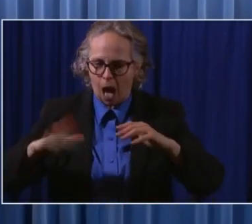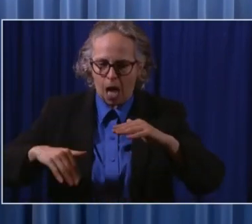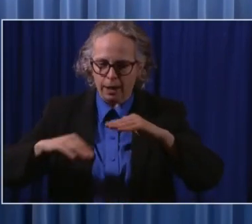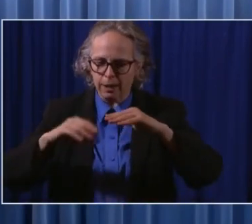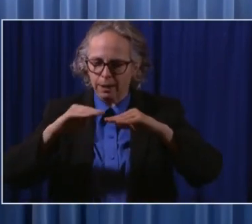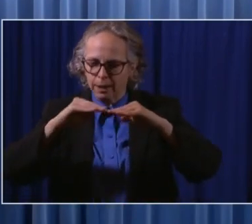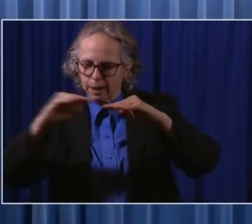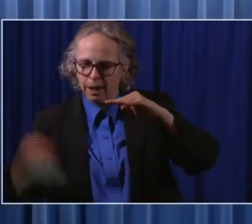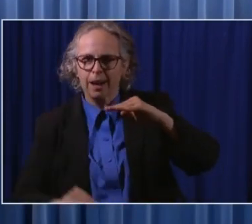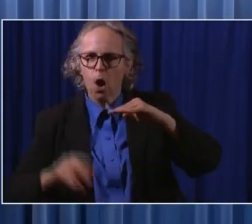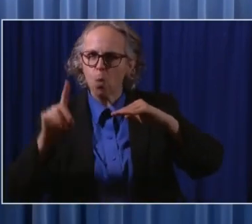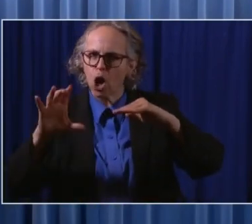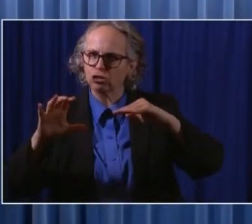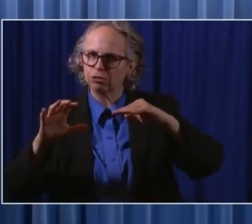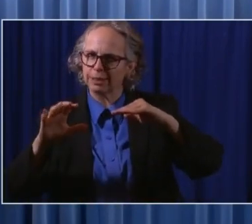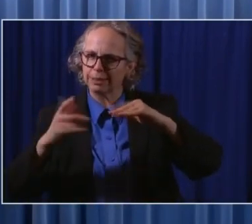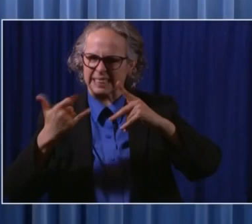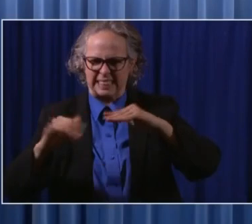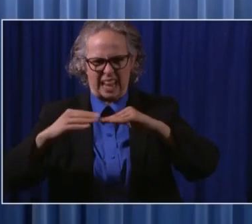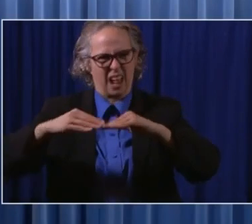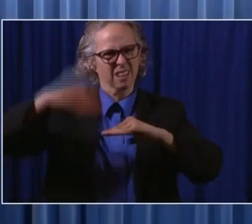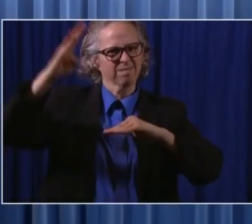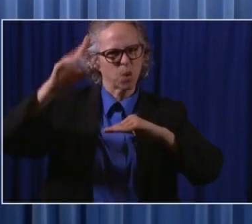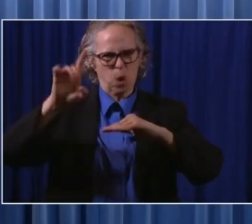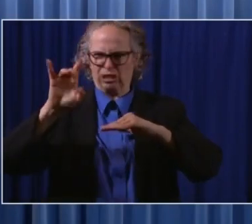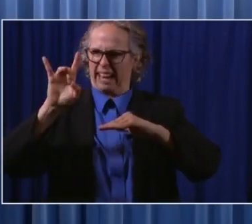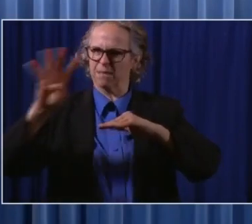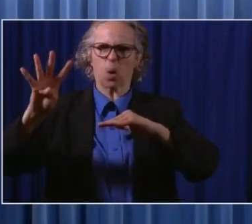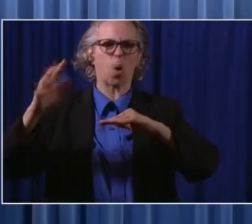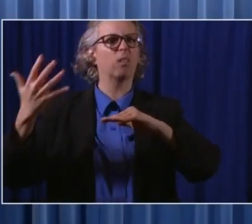We have fewer red counties this week. This